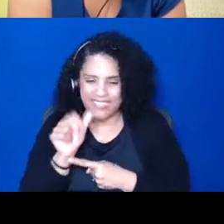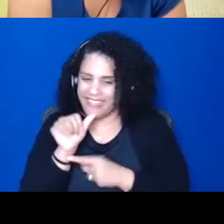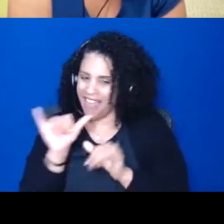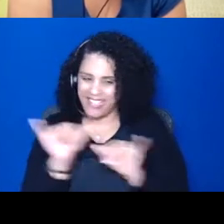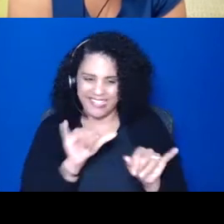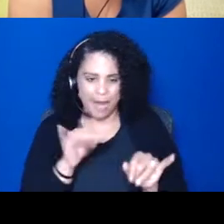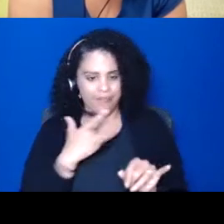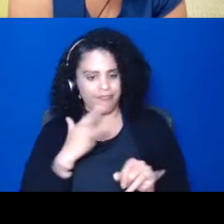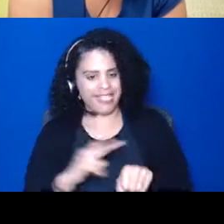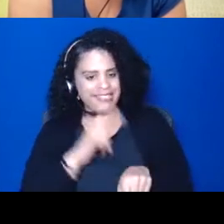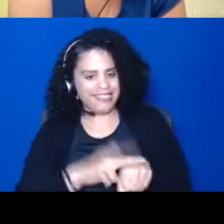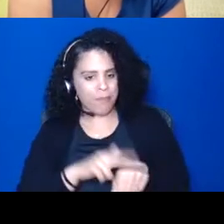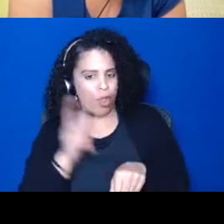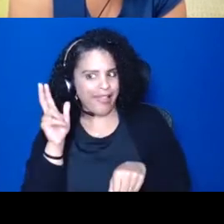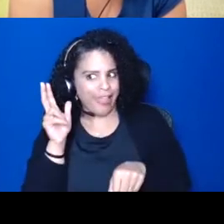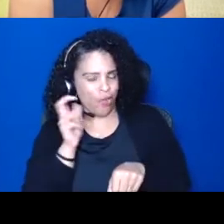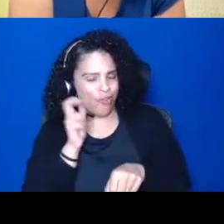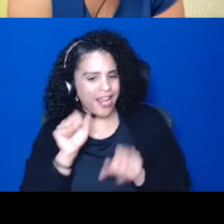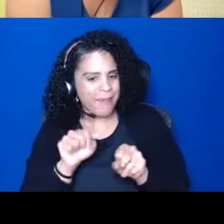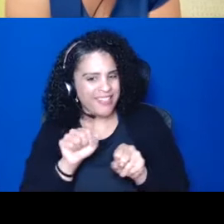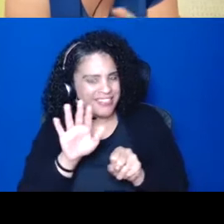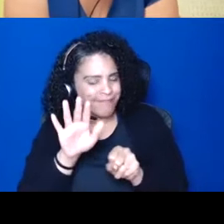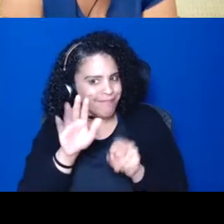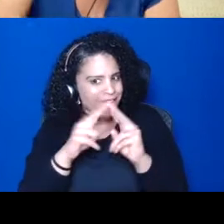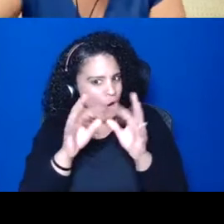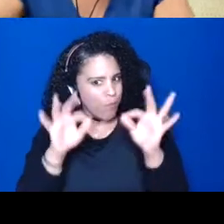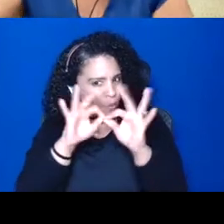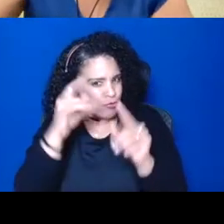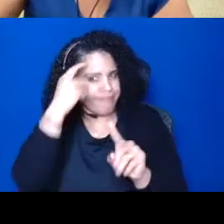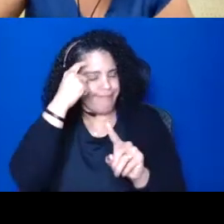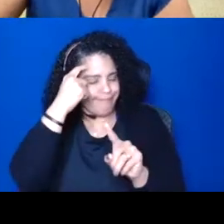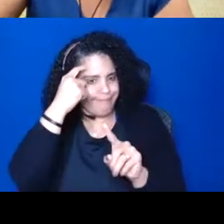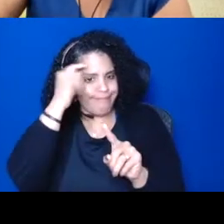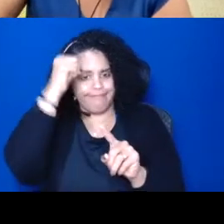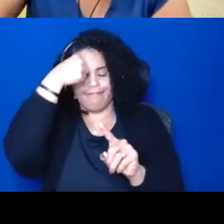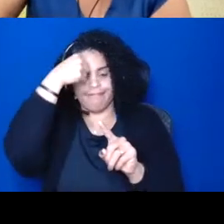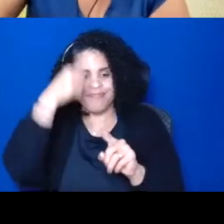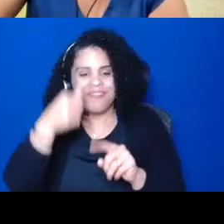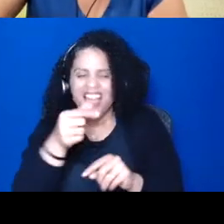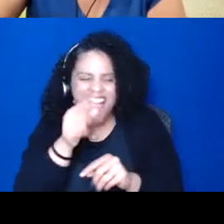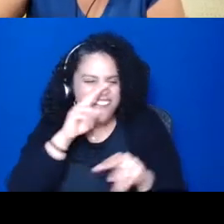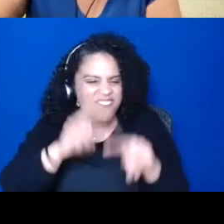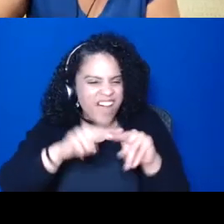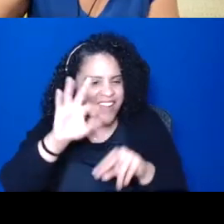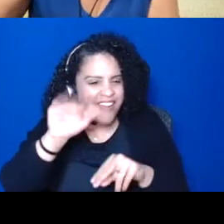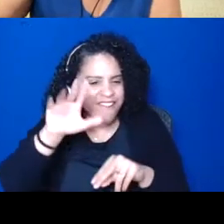typical hearing ability, which is very important to keep in mind. And then just a little fun fact that I put on this slide.